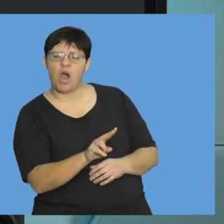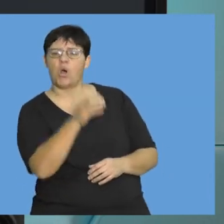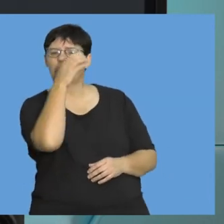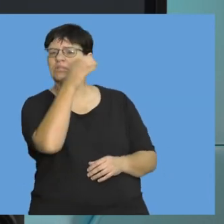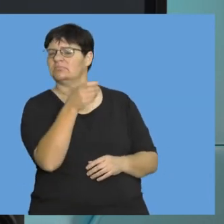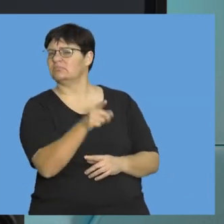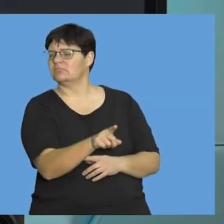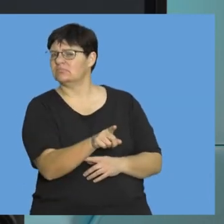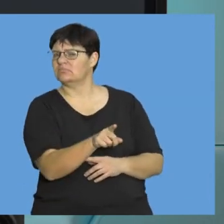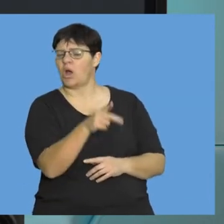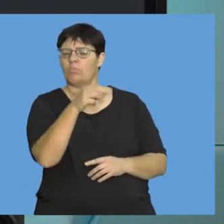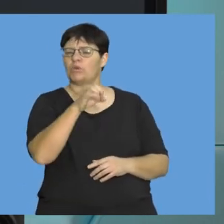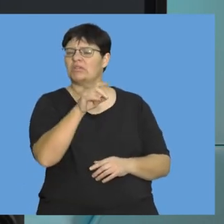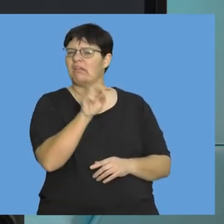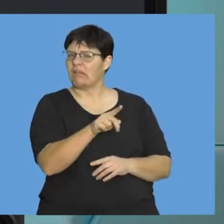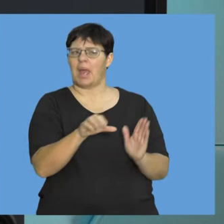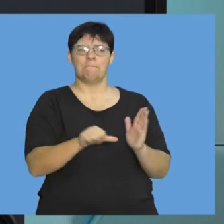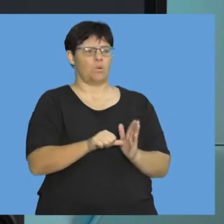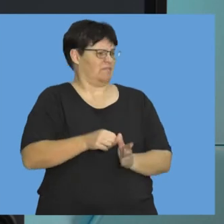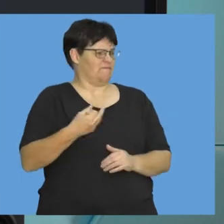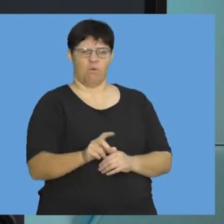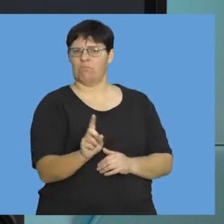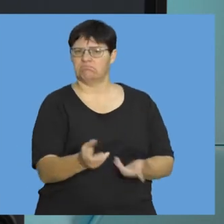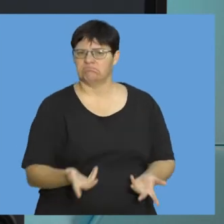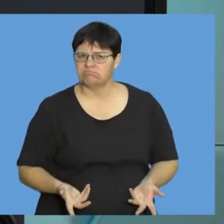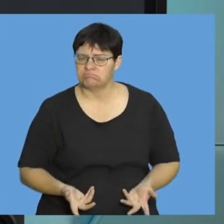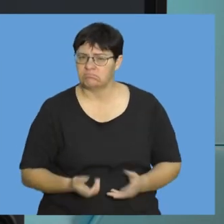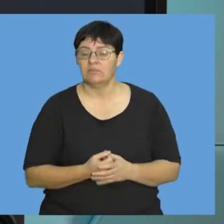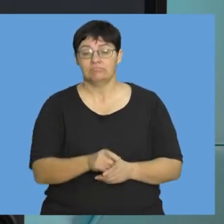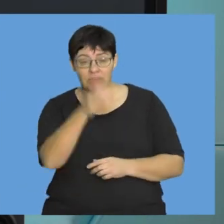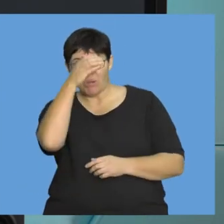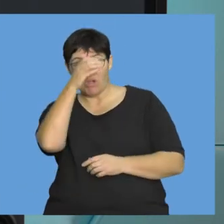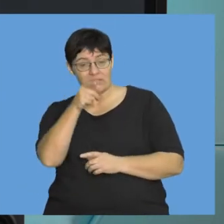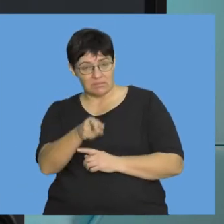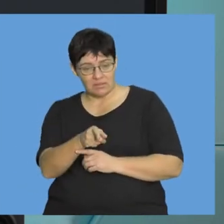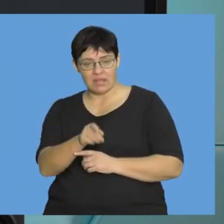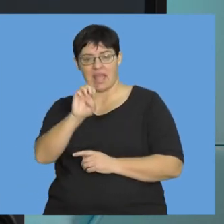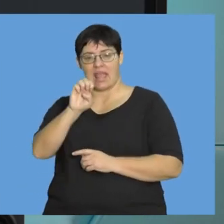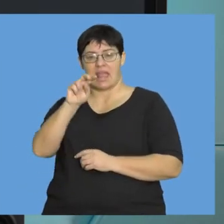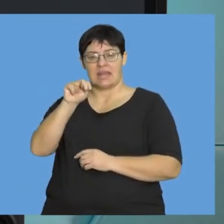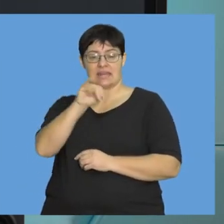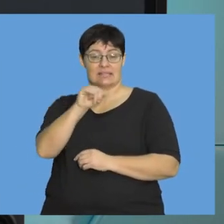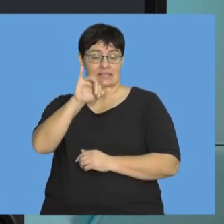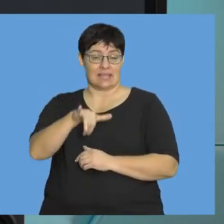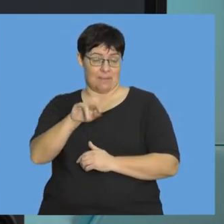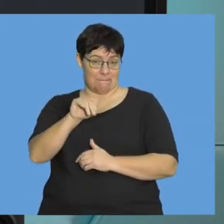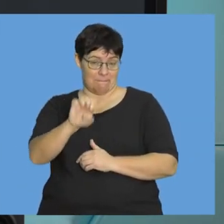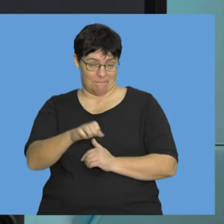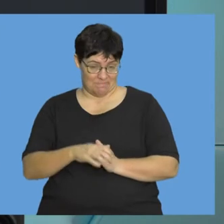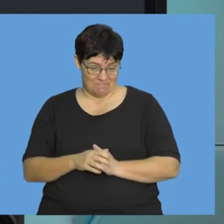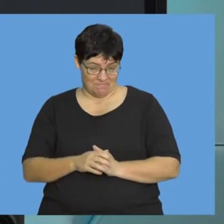this concept of what proteins were really important for. And we looked at this concept called an enzyme.